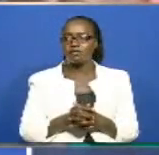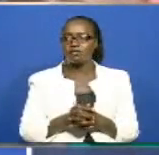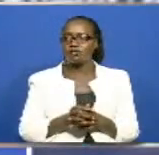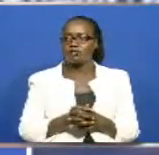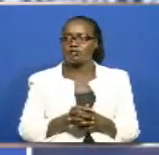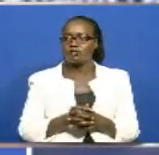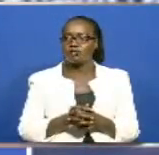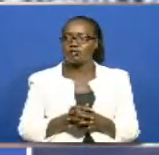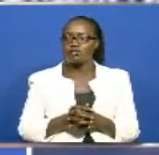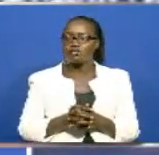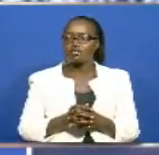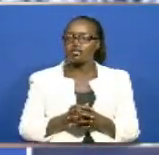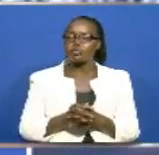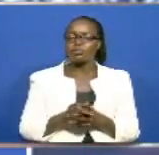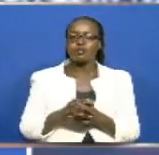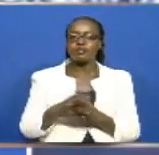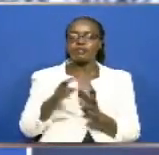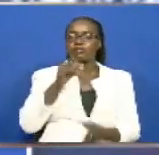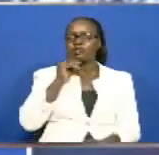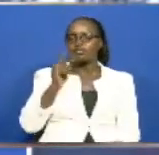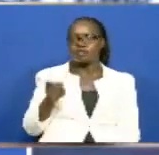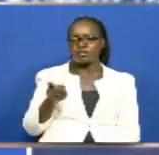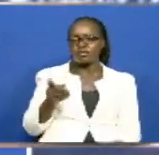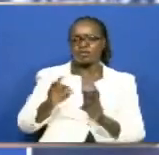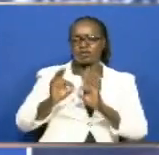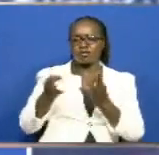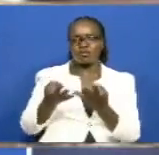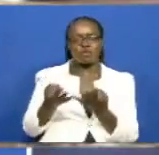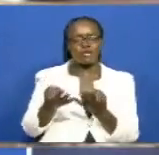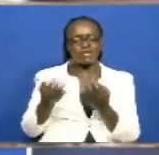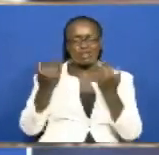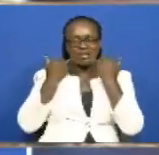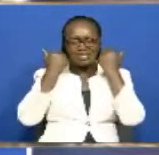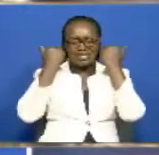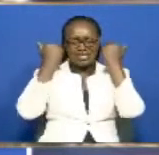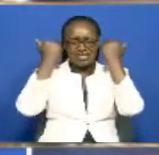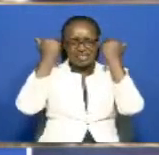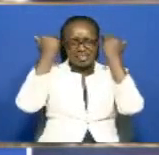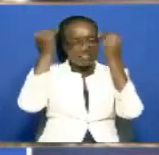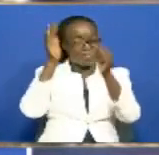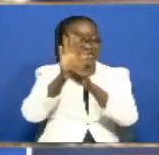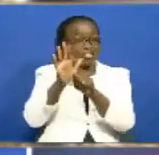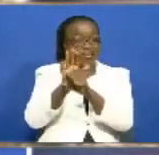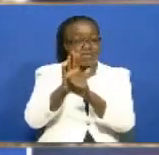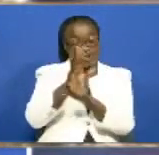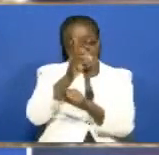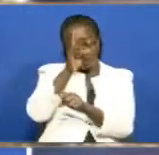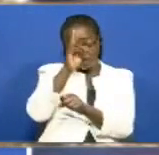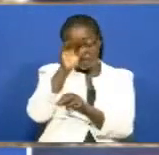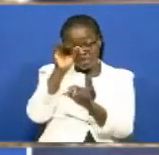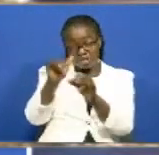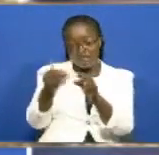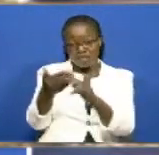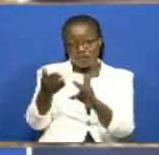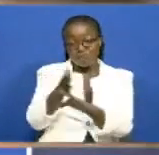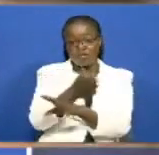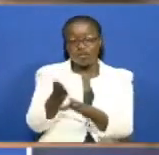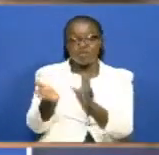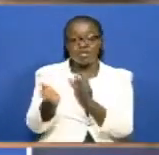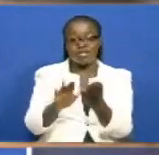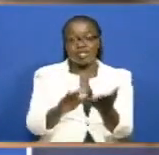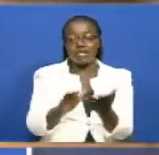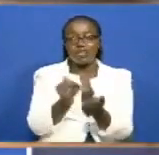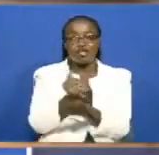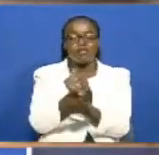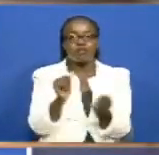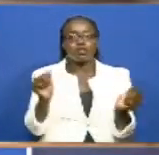The family to Dennis Lusava is in distress following the death of their son. Dennis was in police custody before meeting his death after he was released on